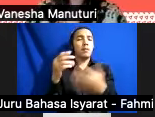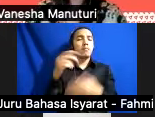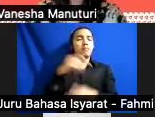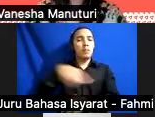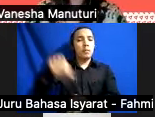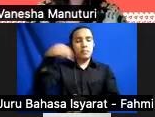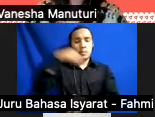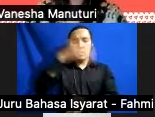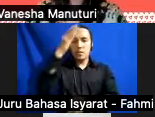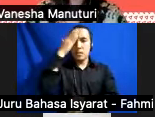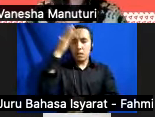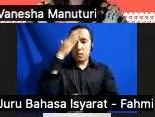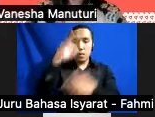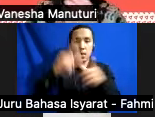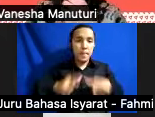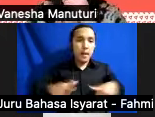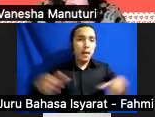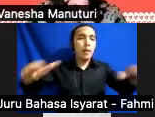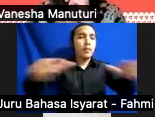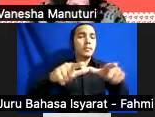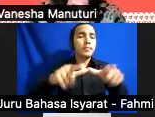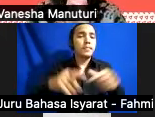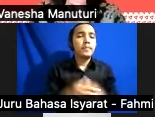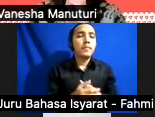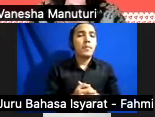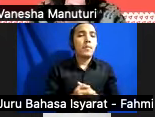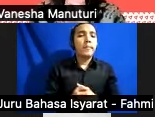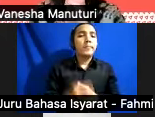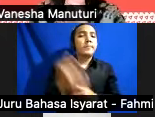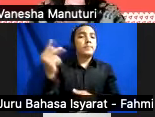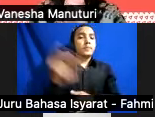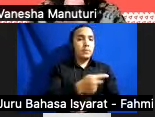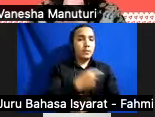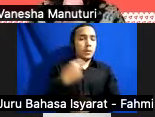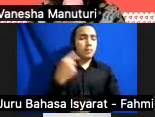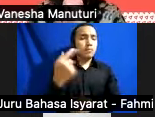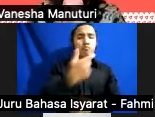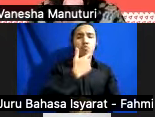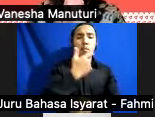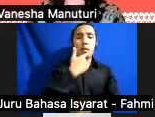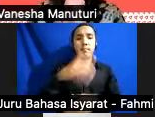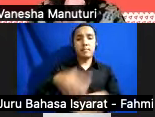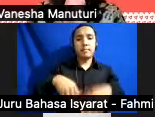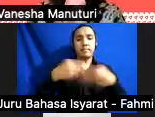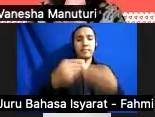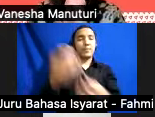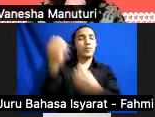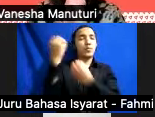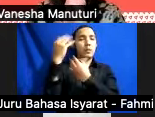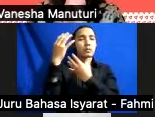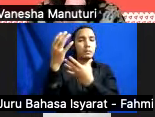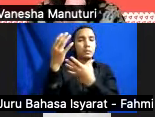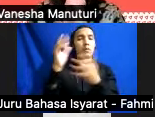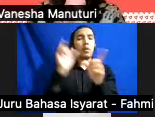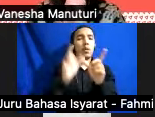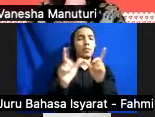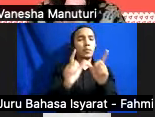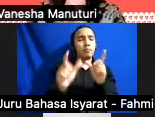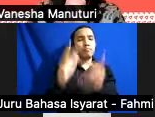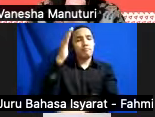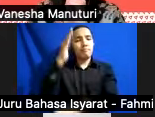on the field. So we try to provide information. We inform the mayor. Now, if the policy